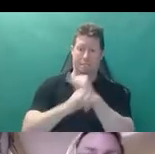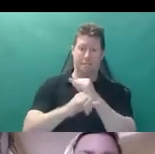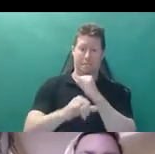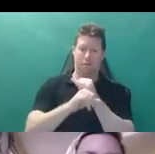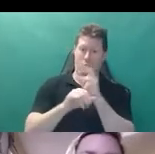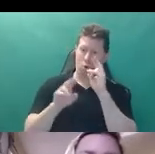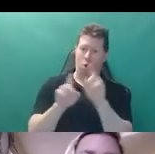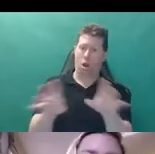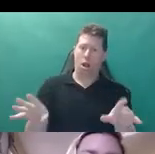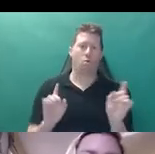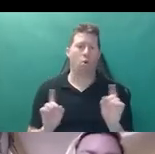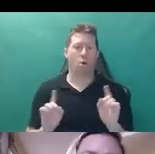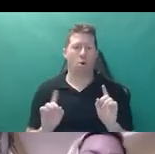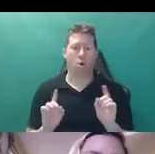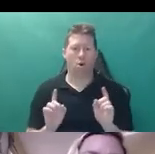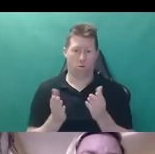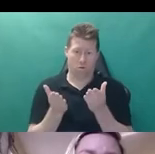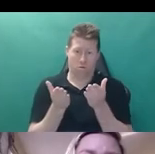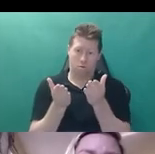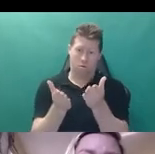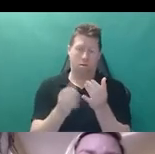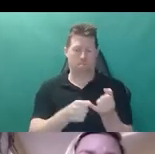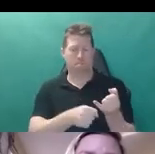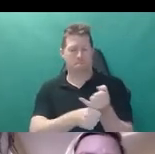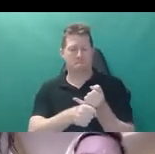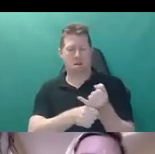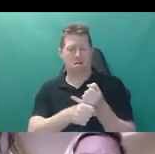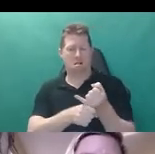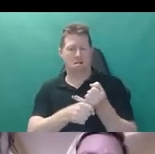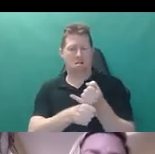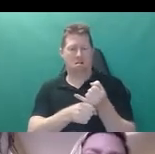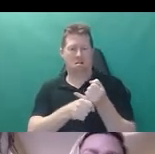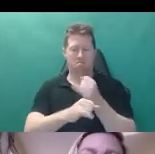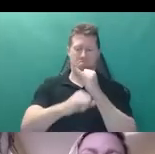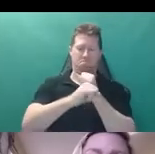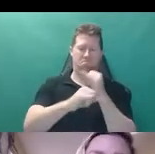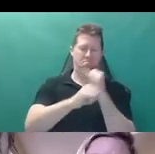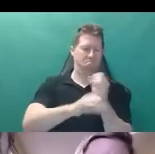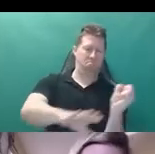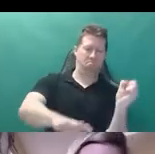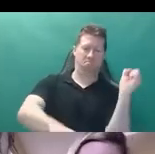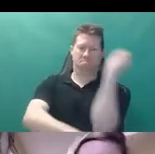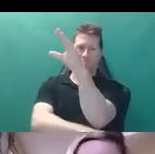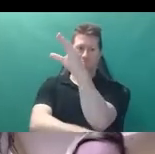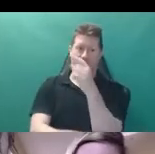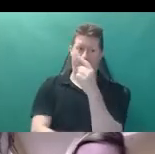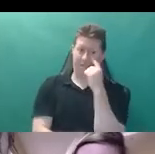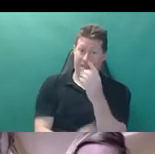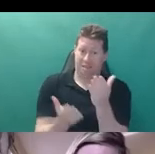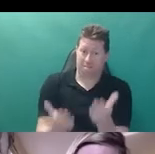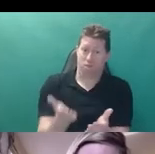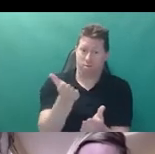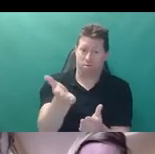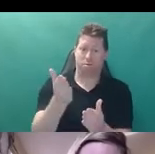and examining that sort of medicalized control of people with a disability. So you can see on your screen at the moment here's